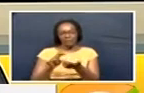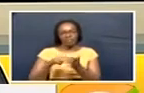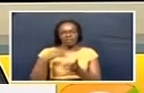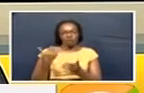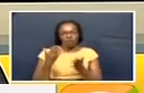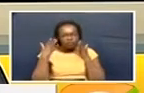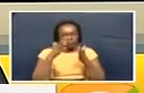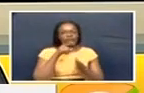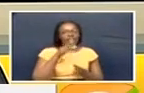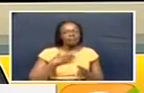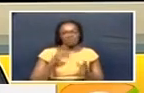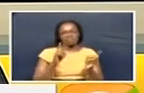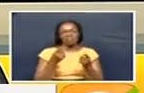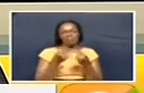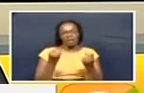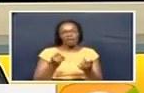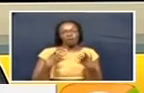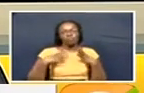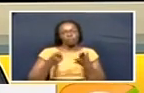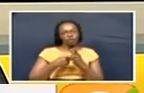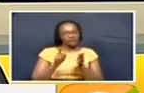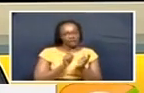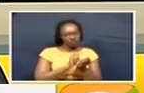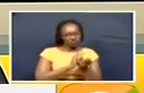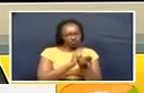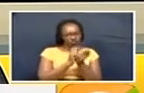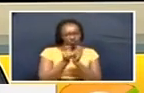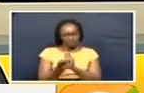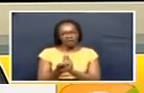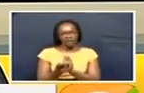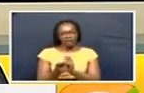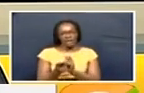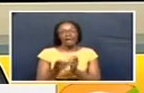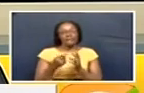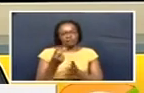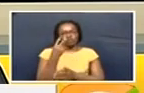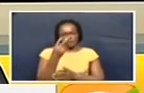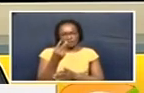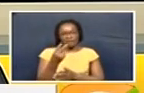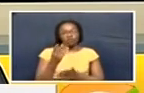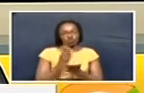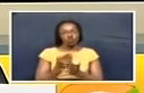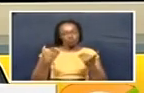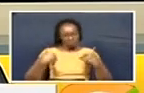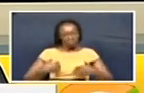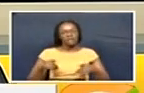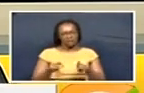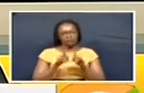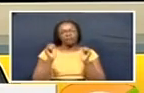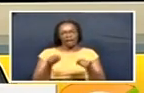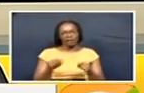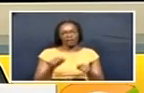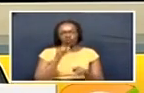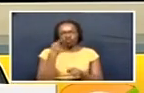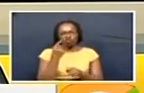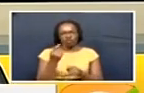that, but it's more, I think people have seen and realized that I am also my own person and that I can do it. I'm not just riding